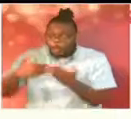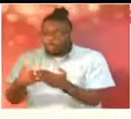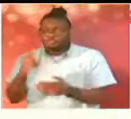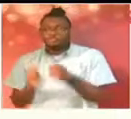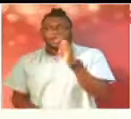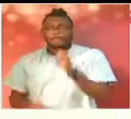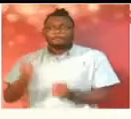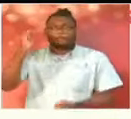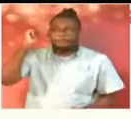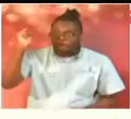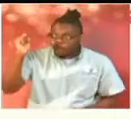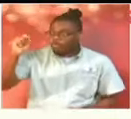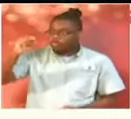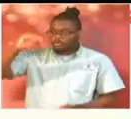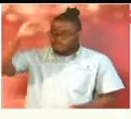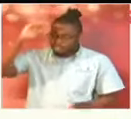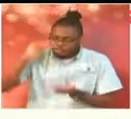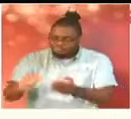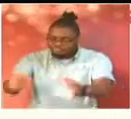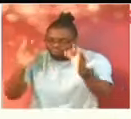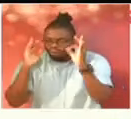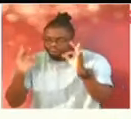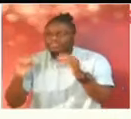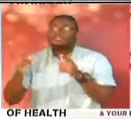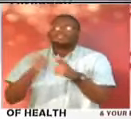protection that we are really looking at and looking forward to.